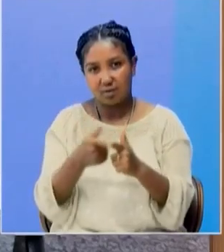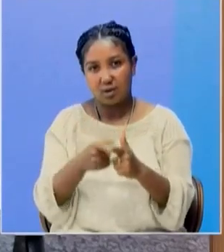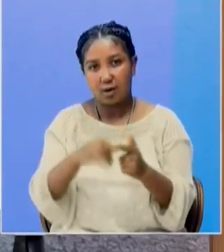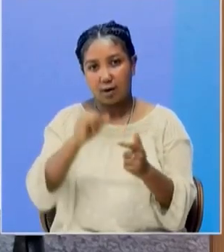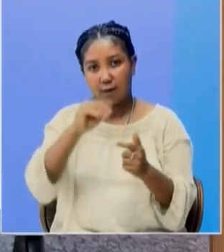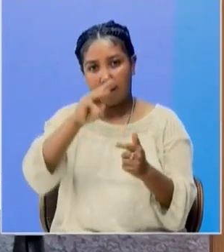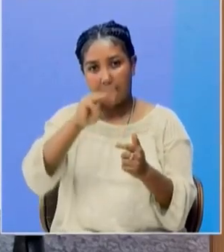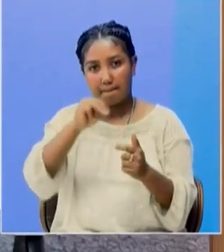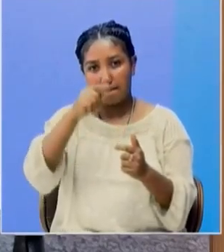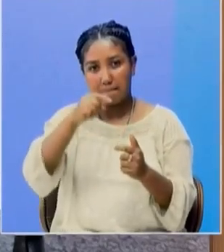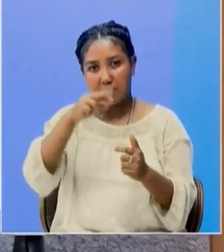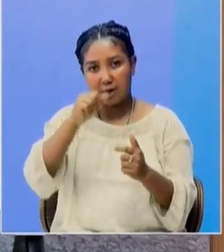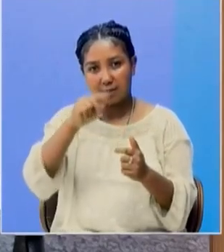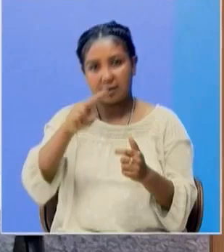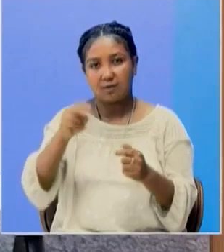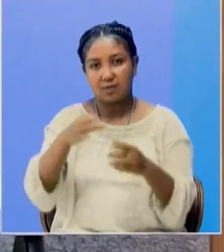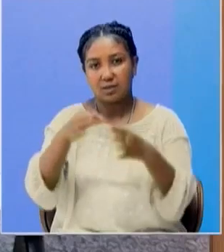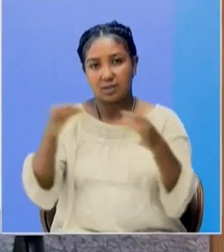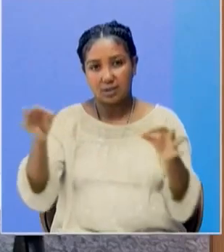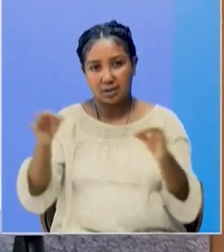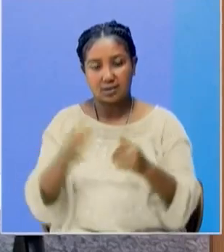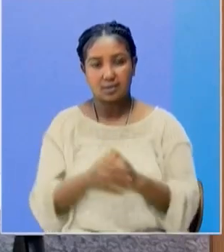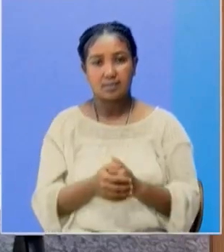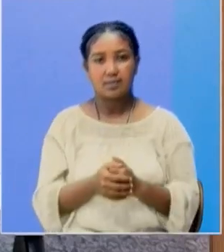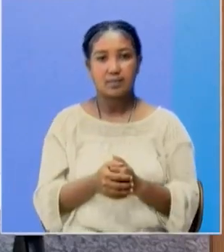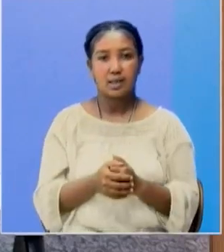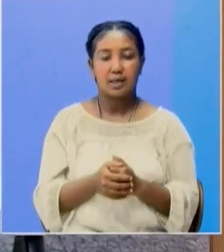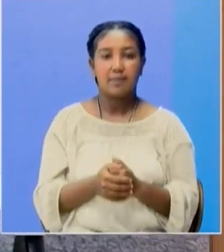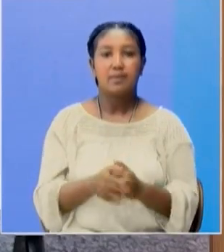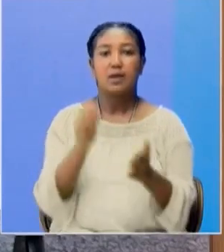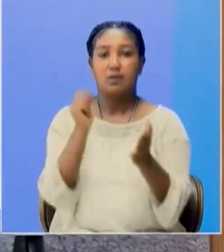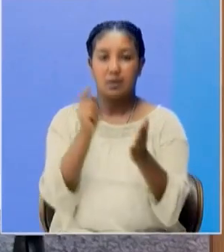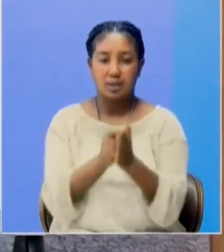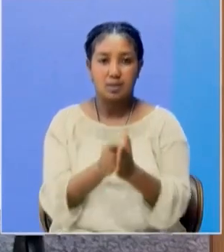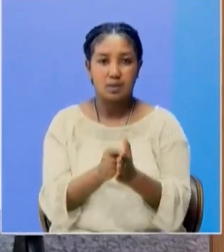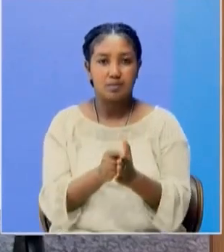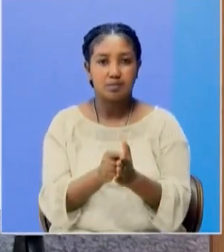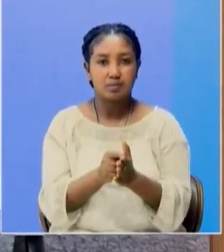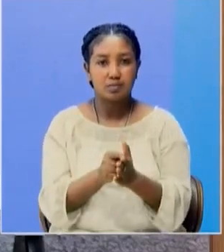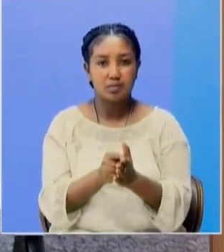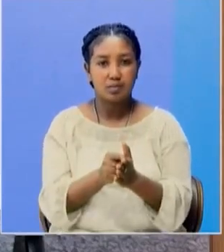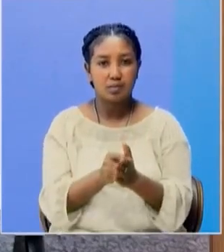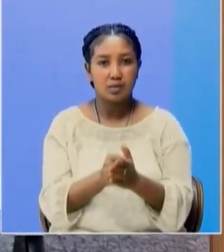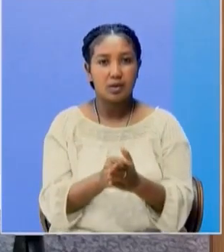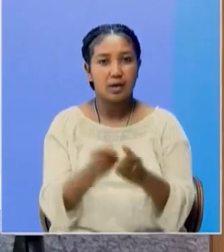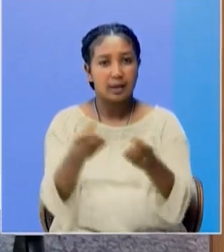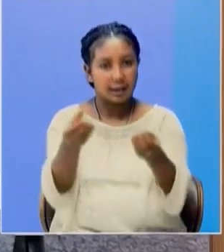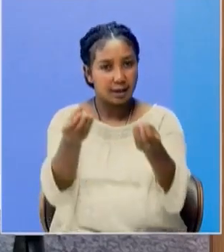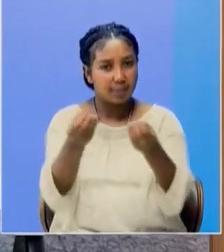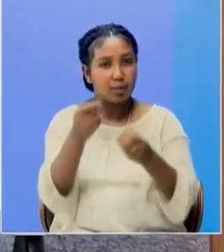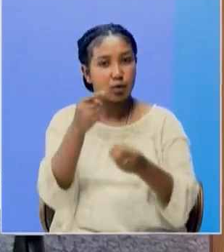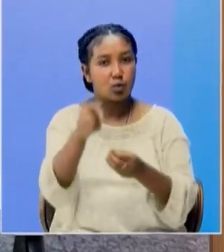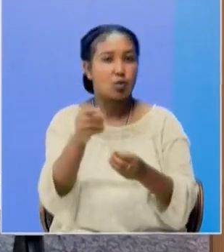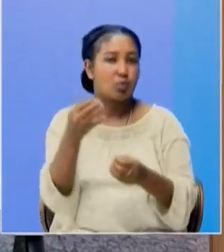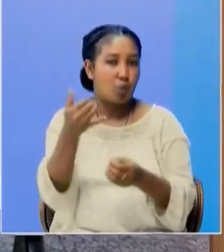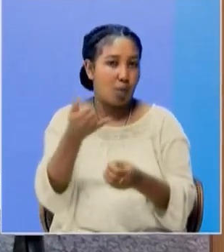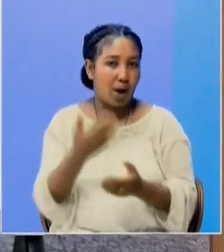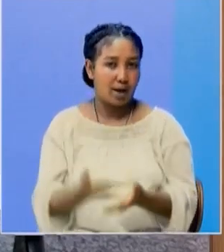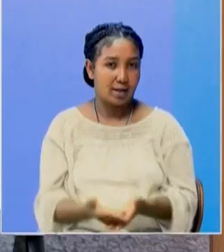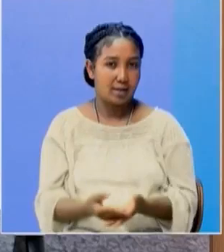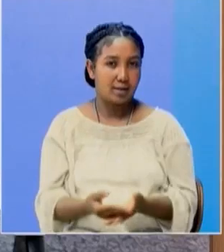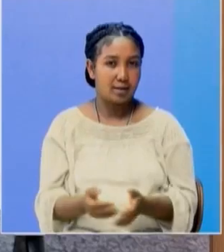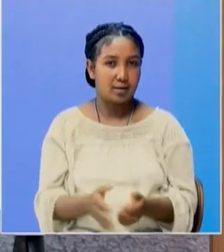what? Imperative sentence. For example, give me your mobile.